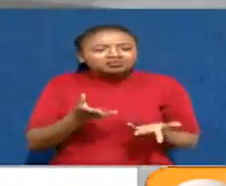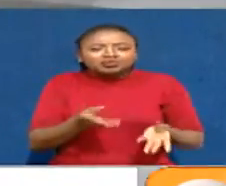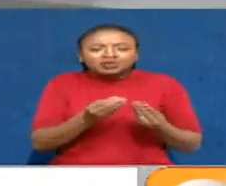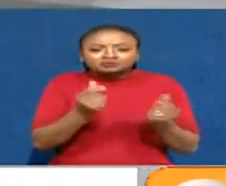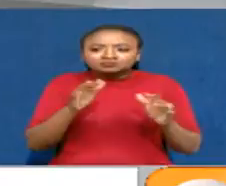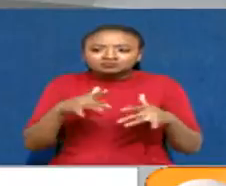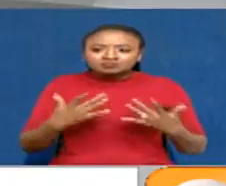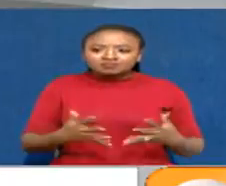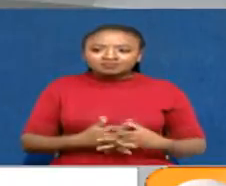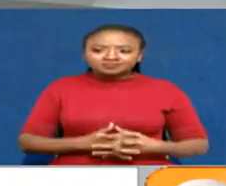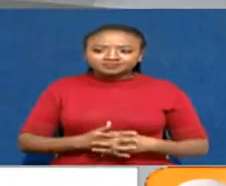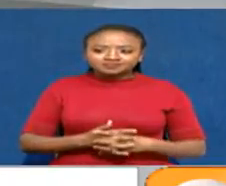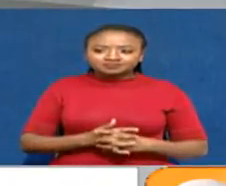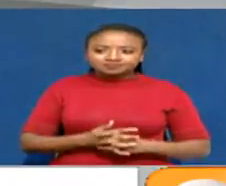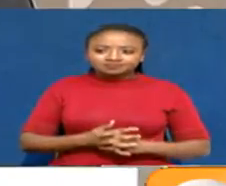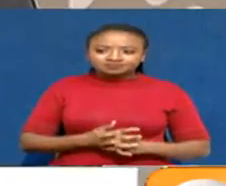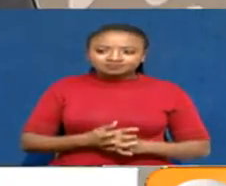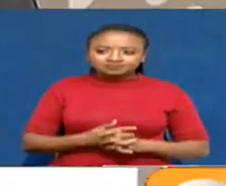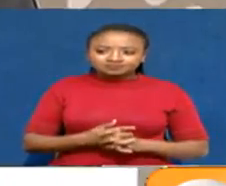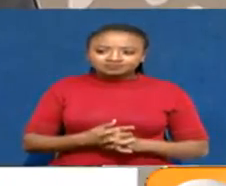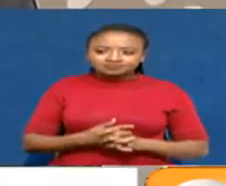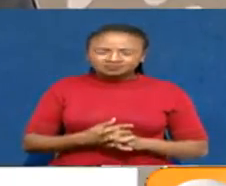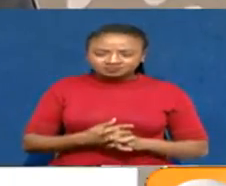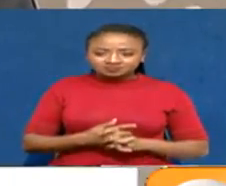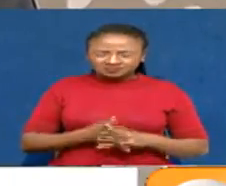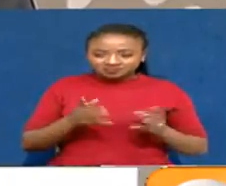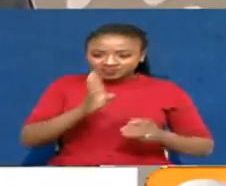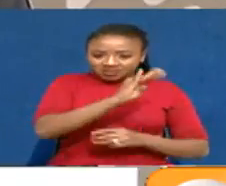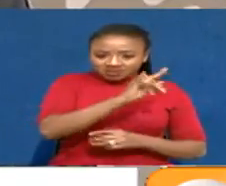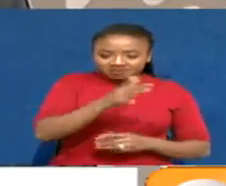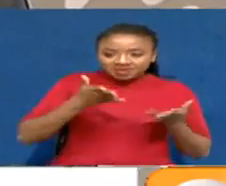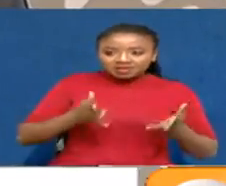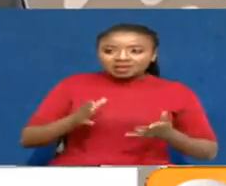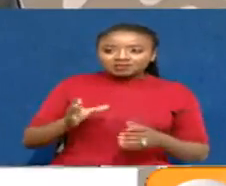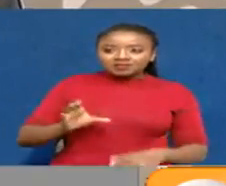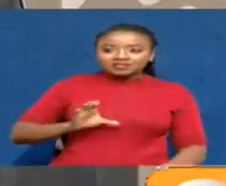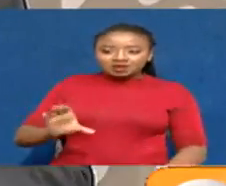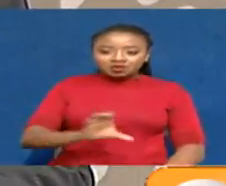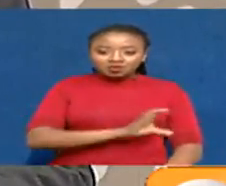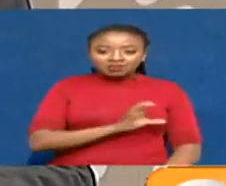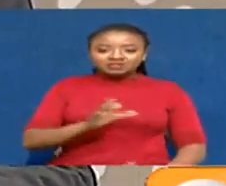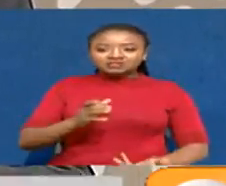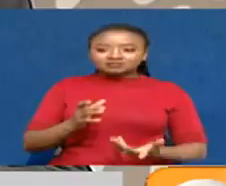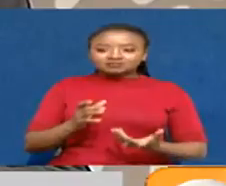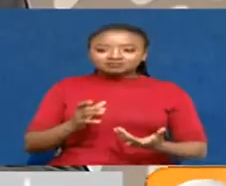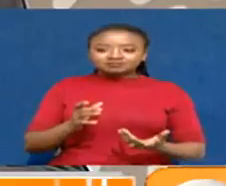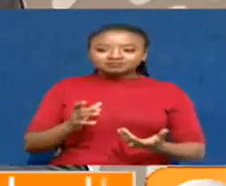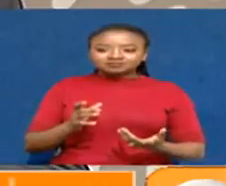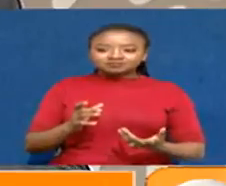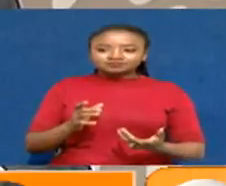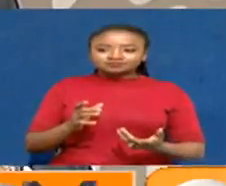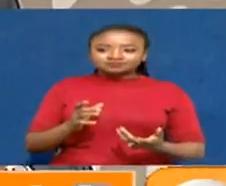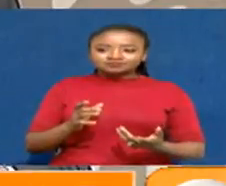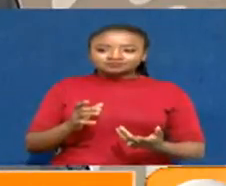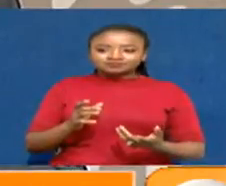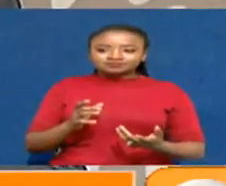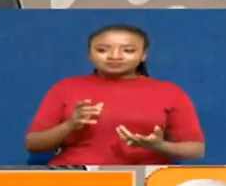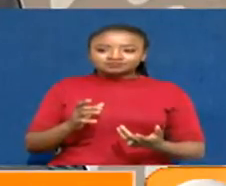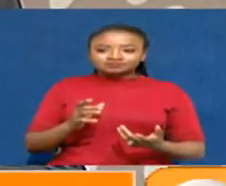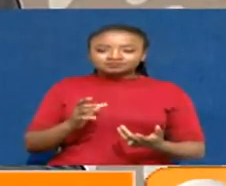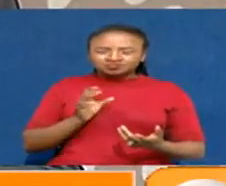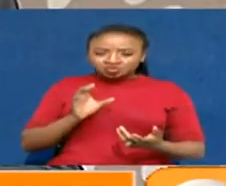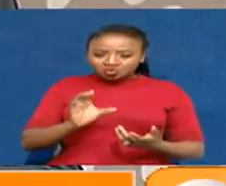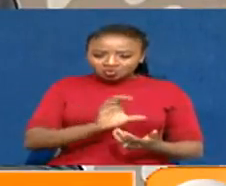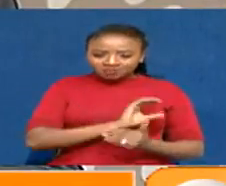Yes, the bill is so far is at the committee stage, whereby we've invited the Digital